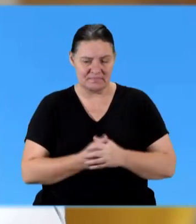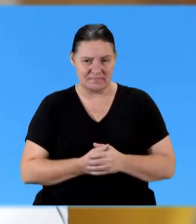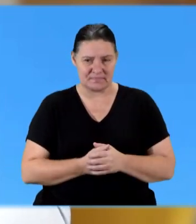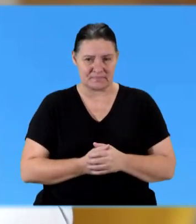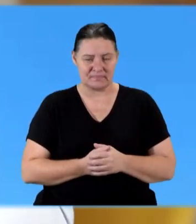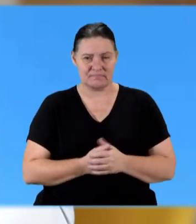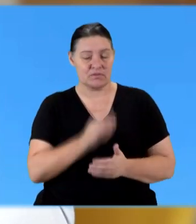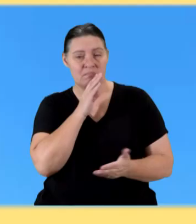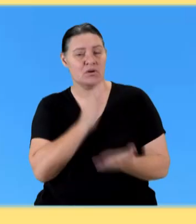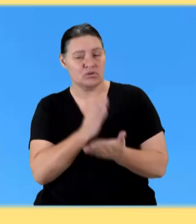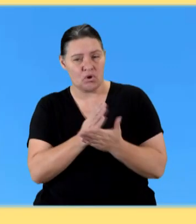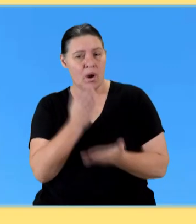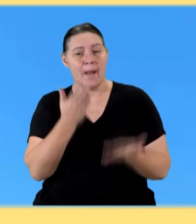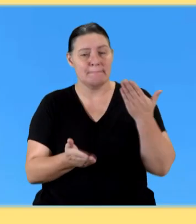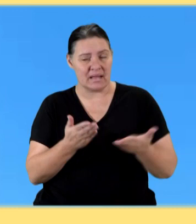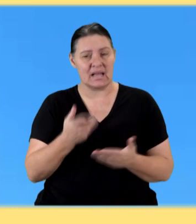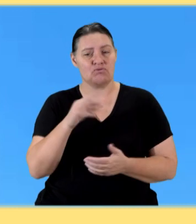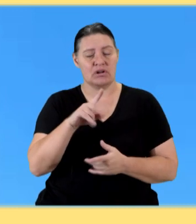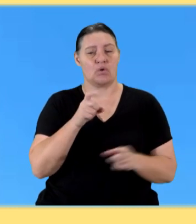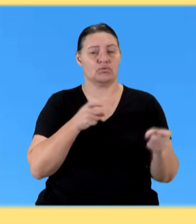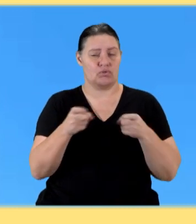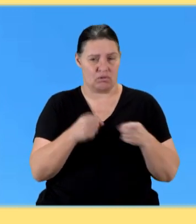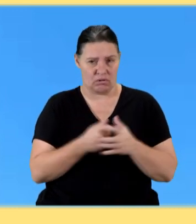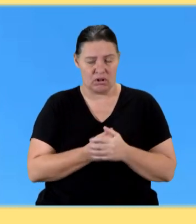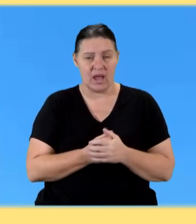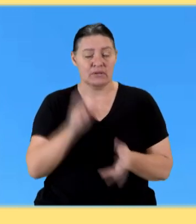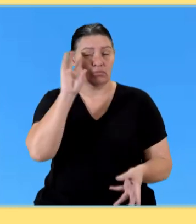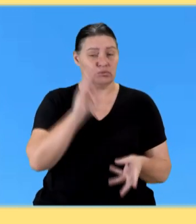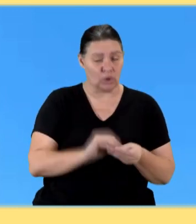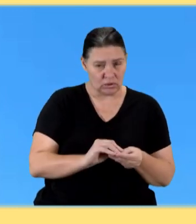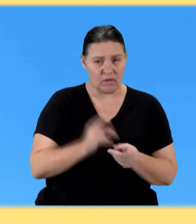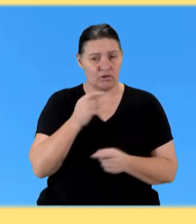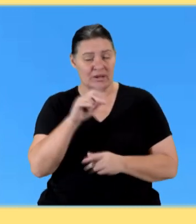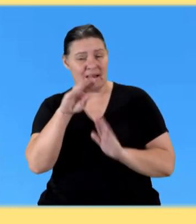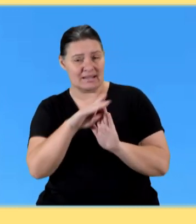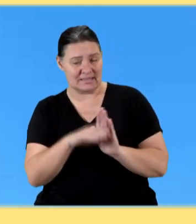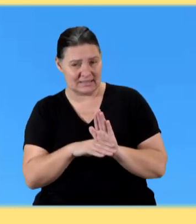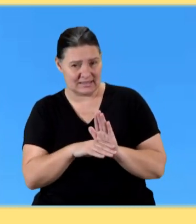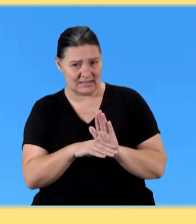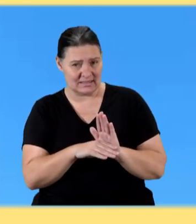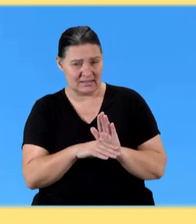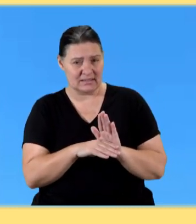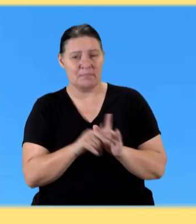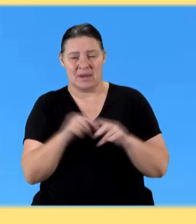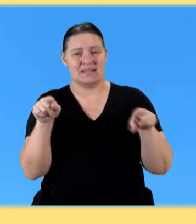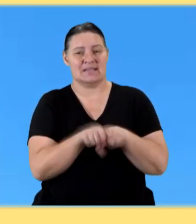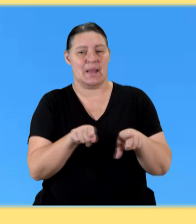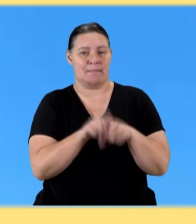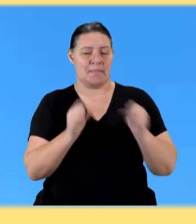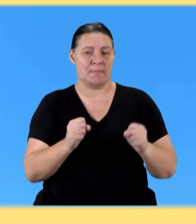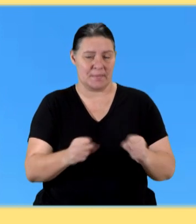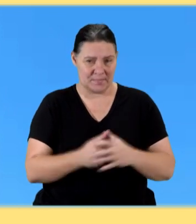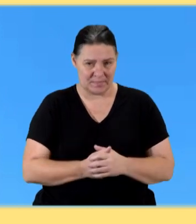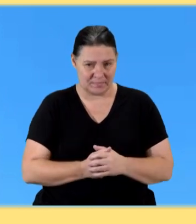reconciliation. Ensuring that the balance of the creditors control and the total of the creditors list are the